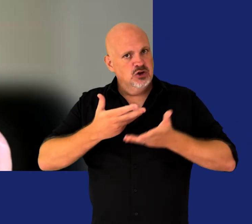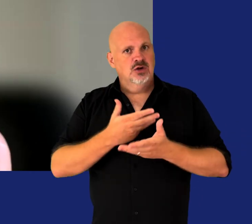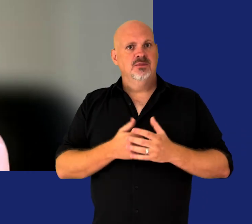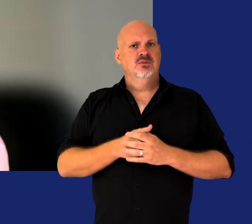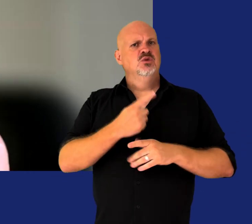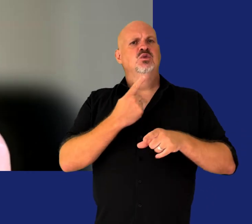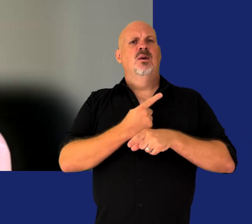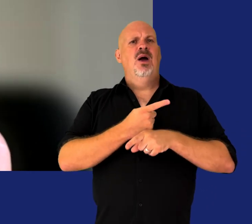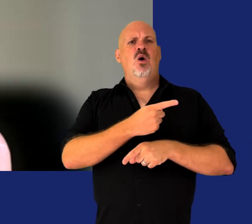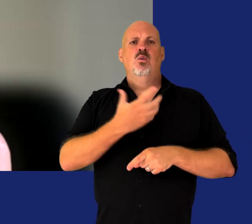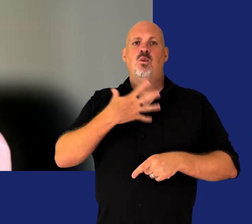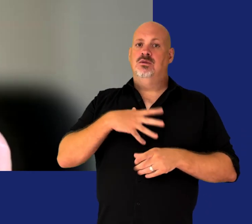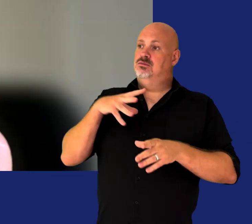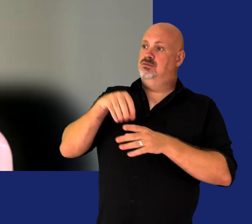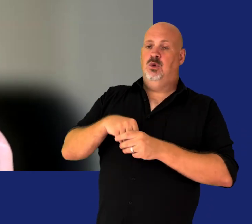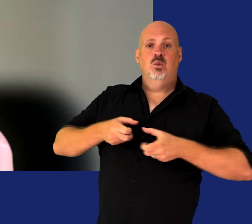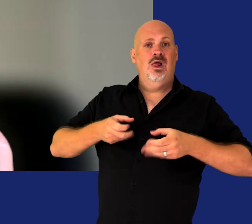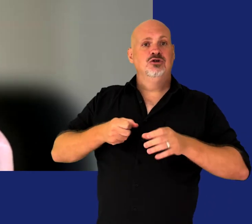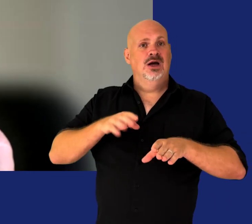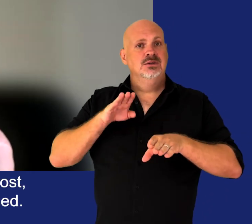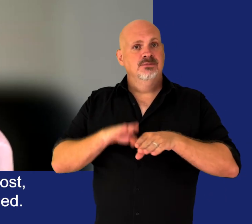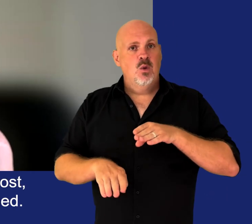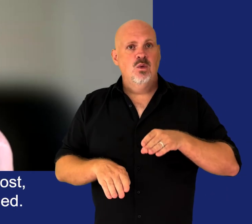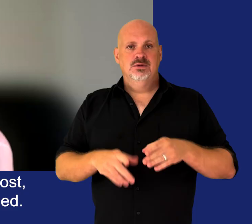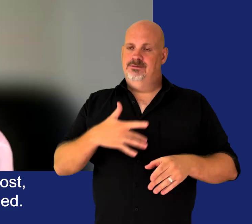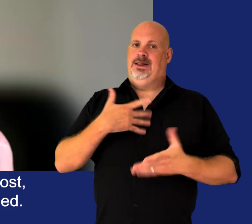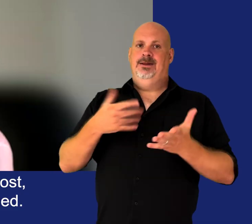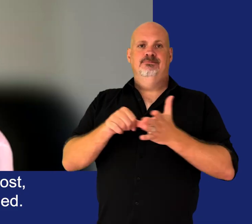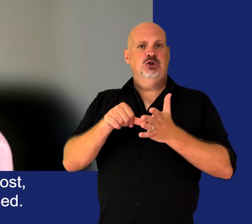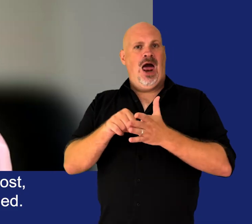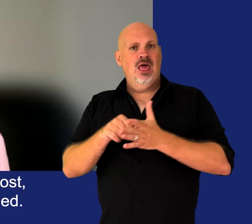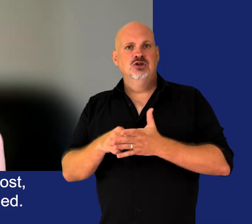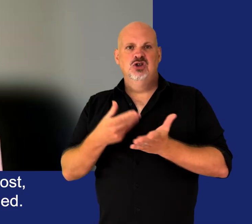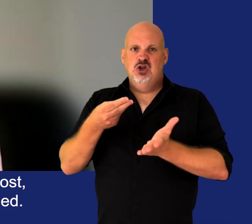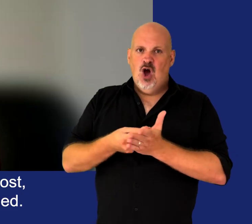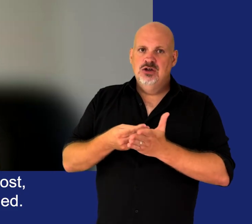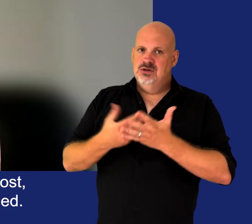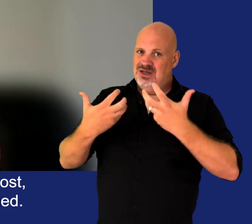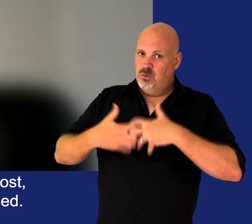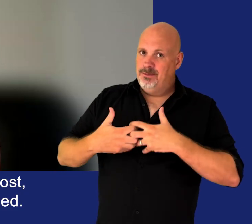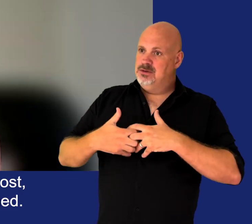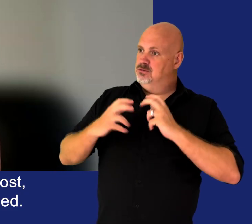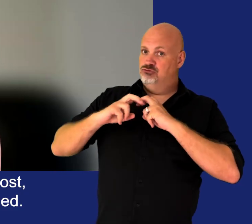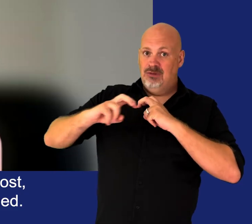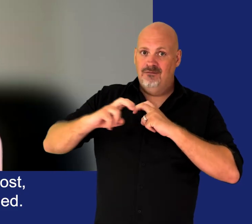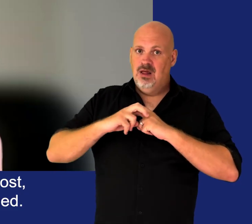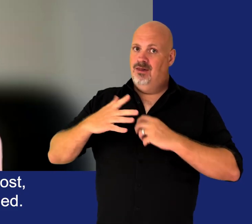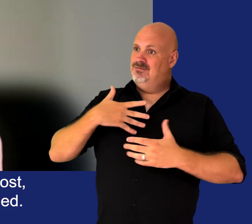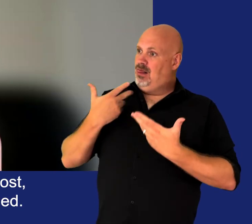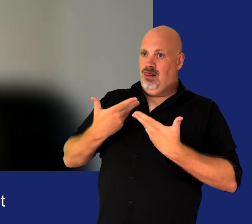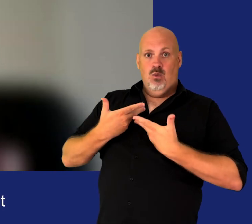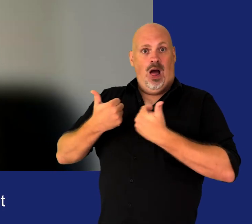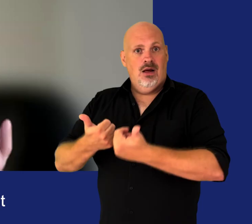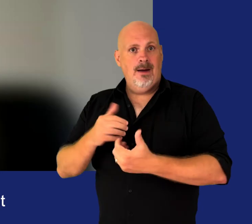discussions. You talked about wanting to take part in wheelchair sport, but that you faced challenges around cost, equipment, travel and feeling